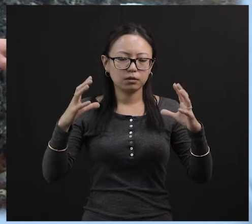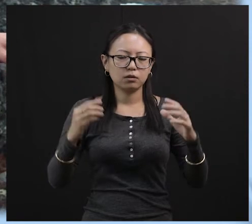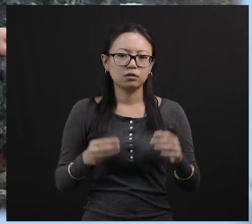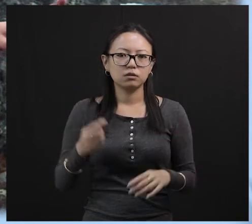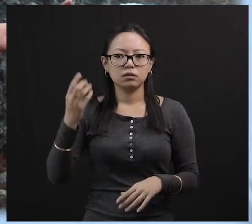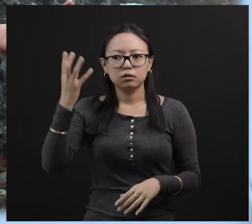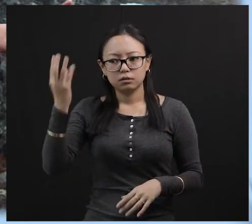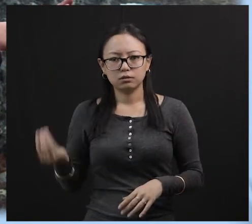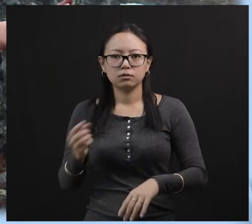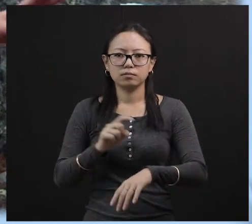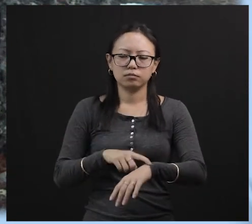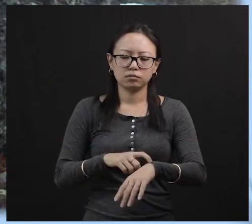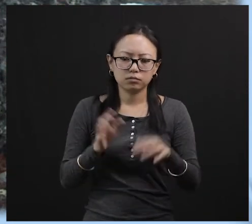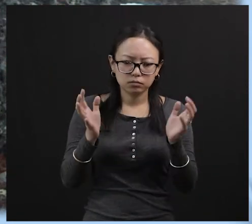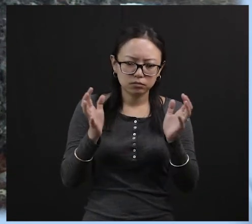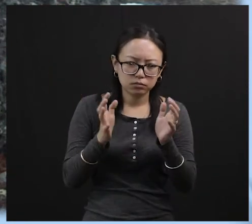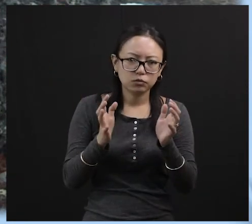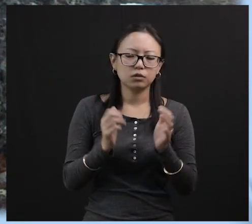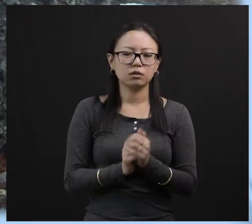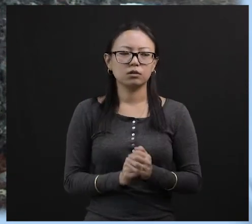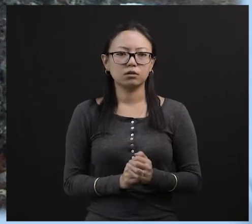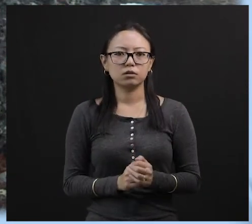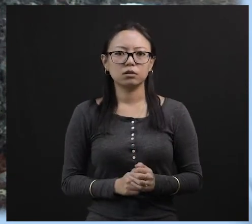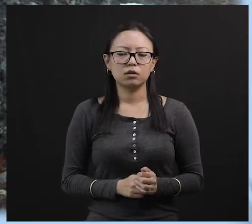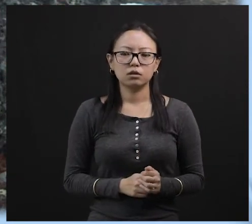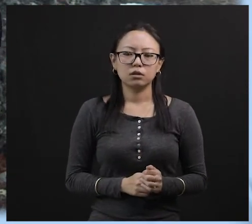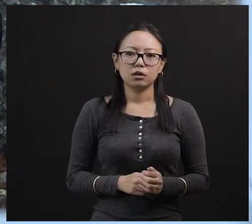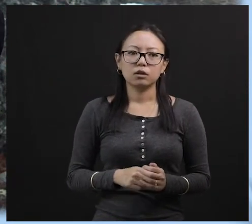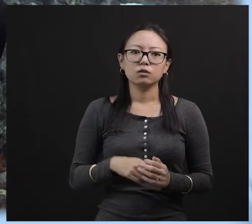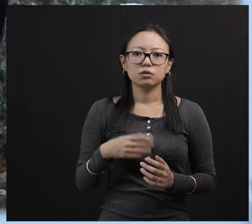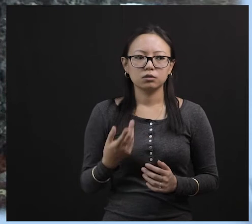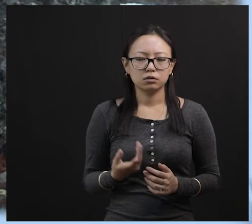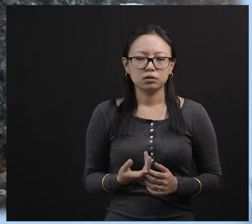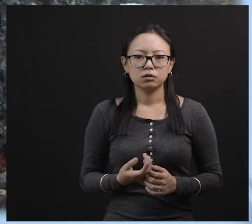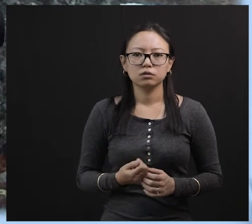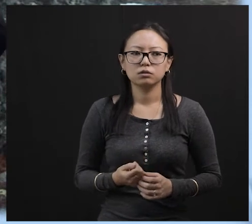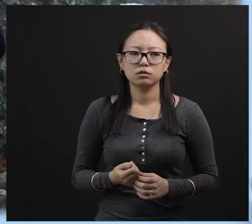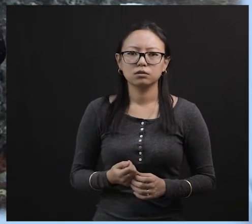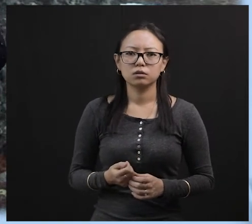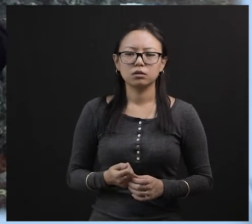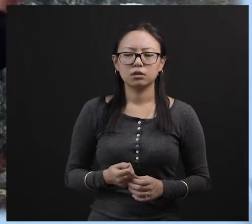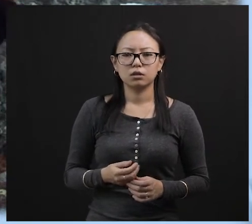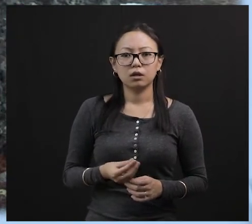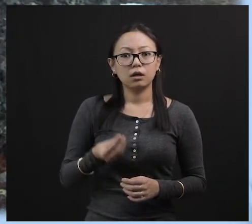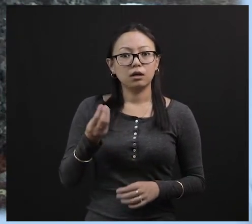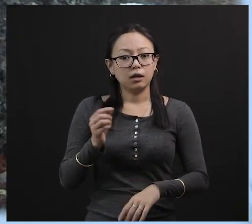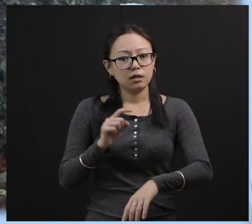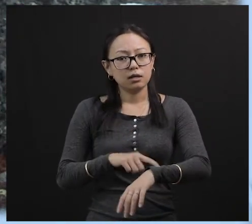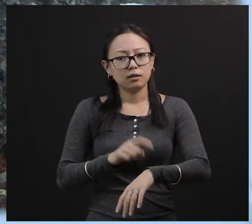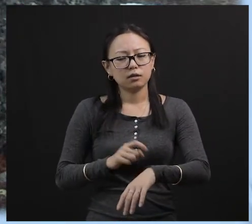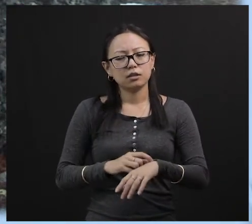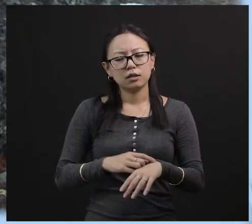take a few days or a month. No, it takes thousands of years or hundreds of years for